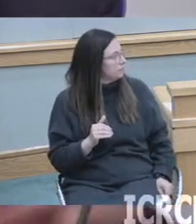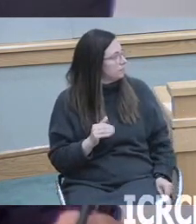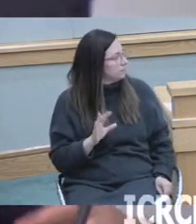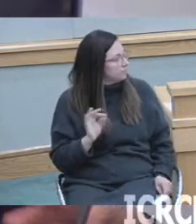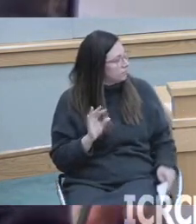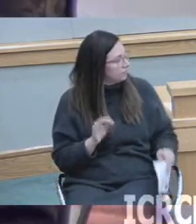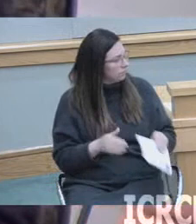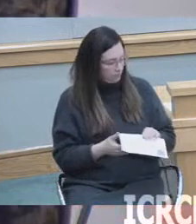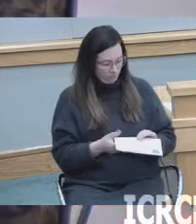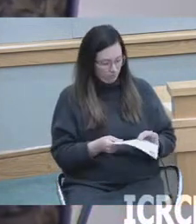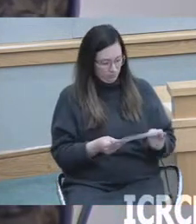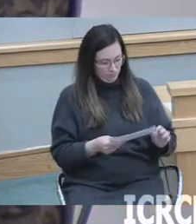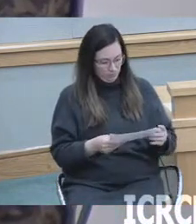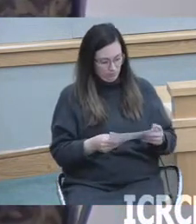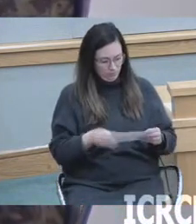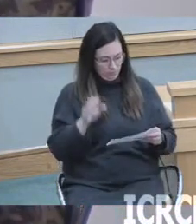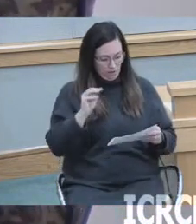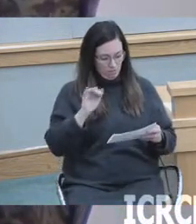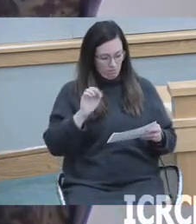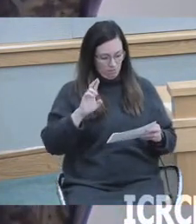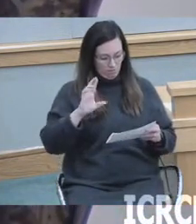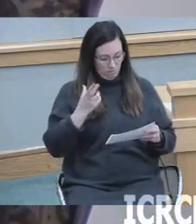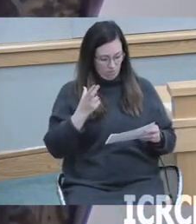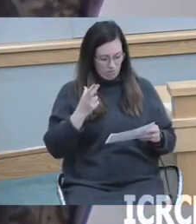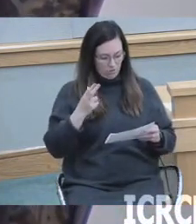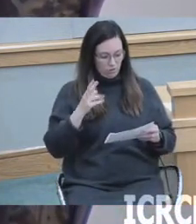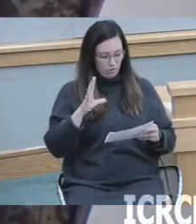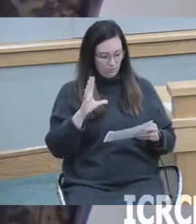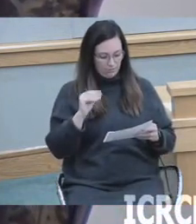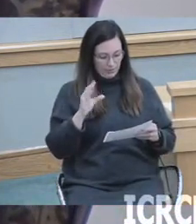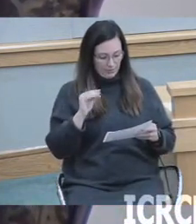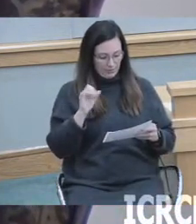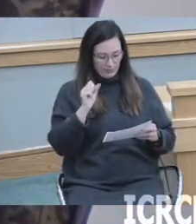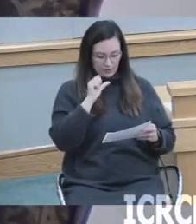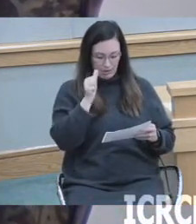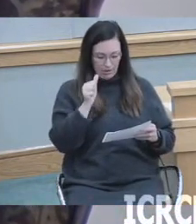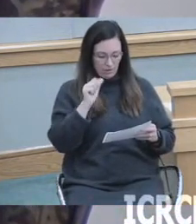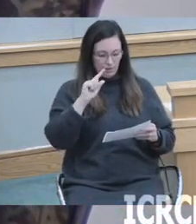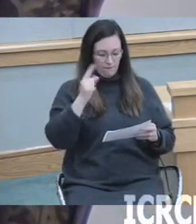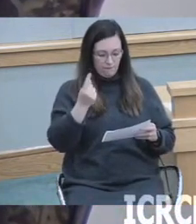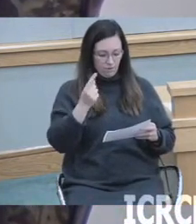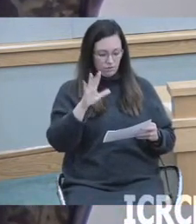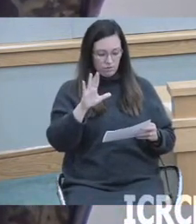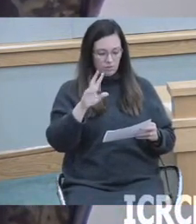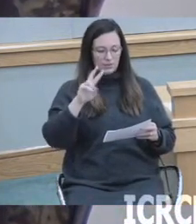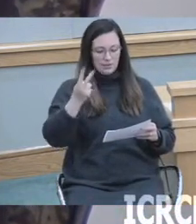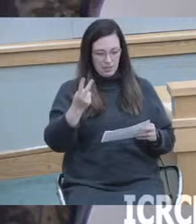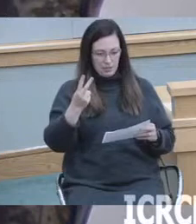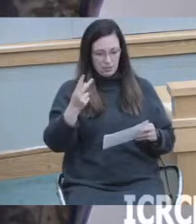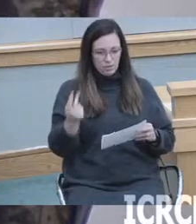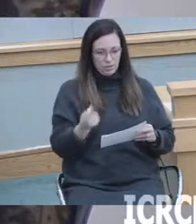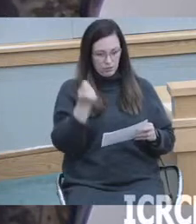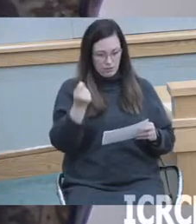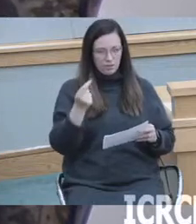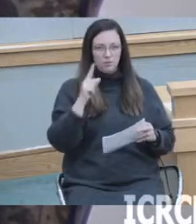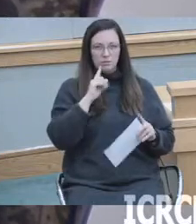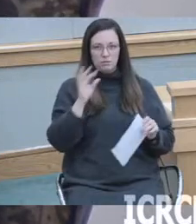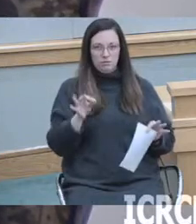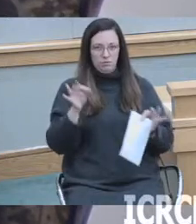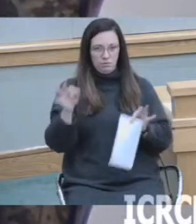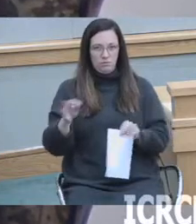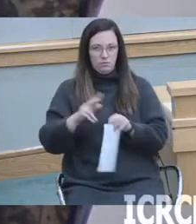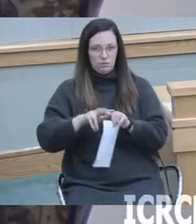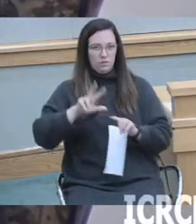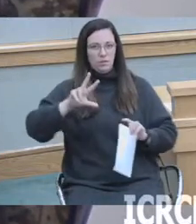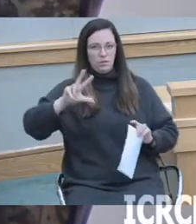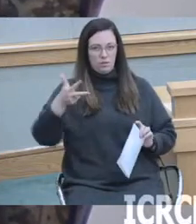Oh, yes, the March meeting, is not the first Tuesday, or the second Tuesday, it's the third